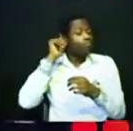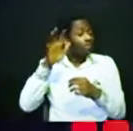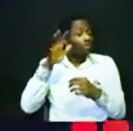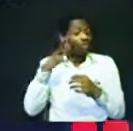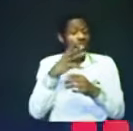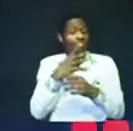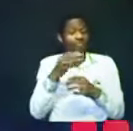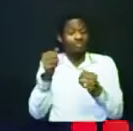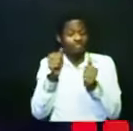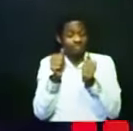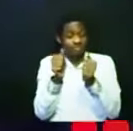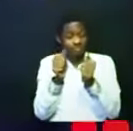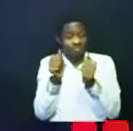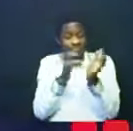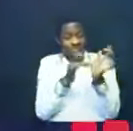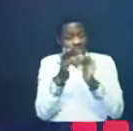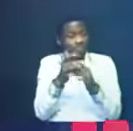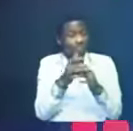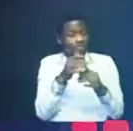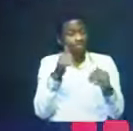Then I said,